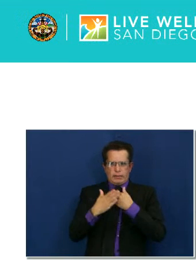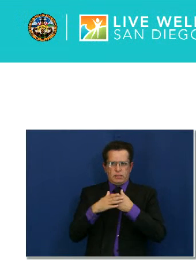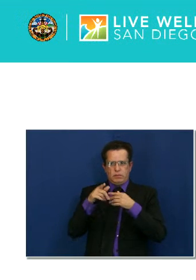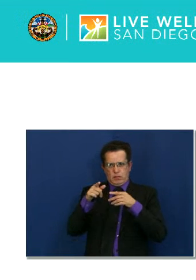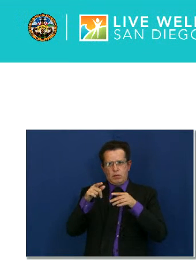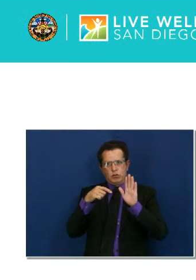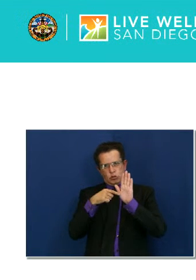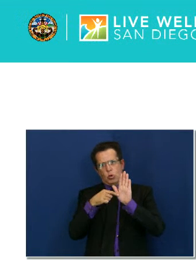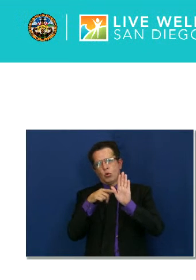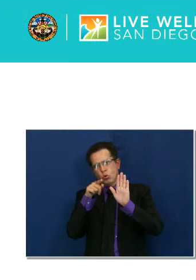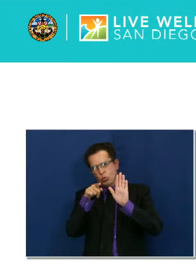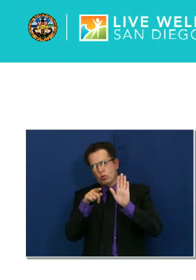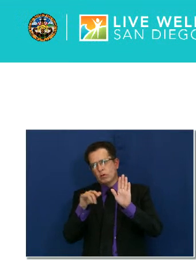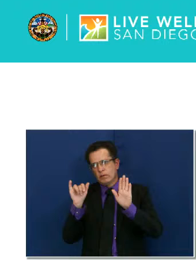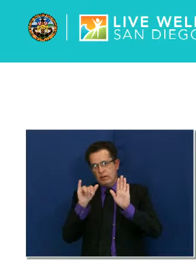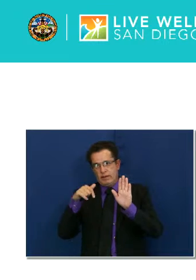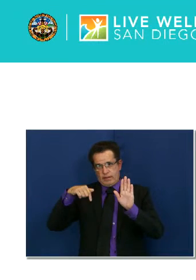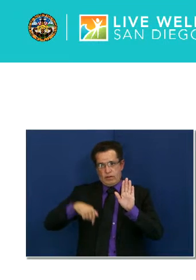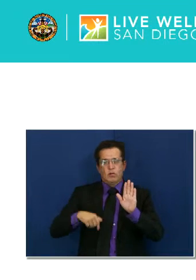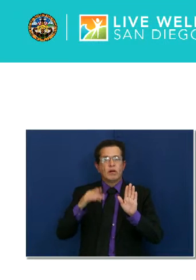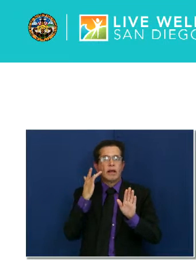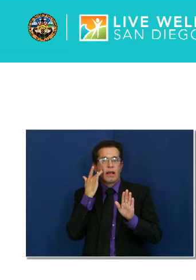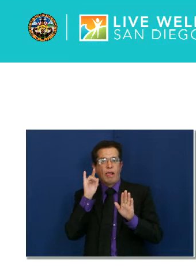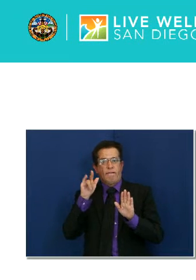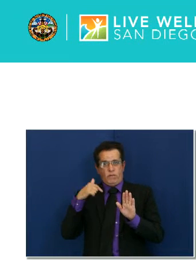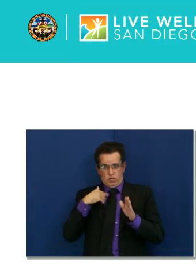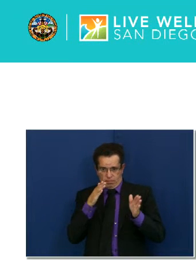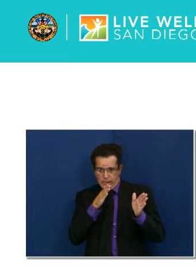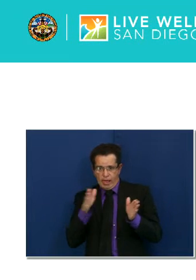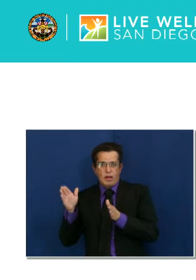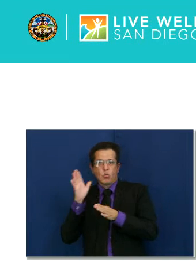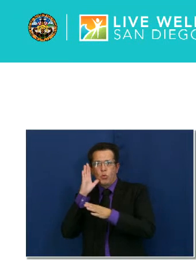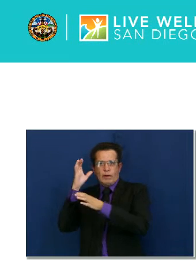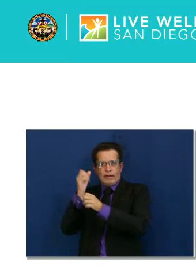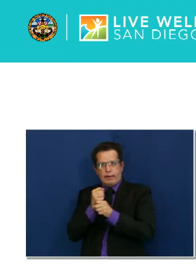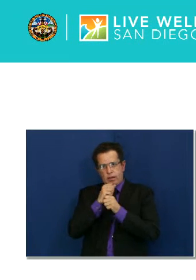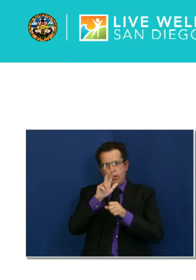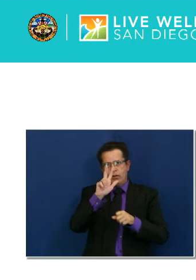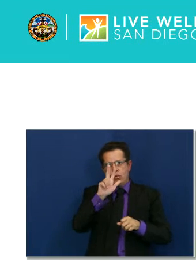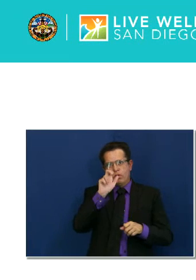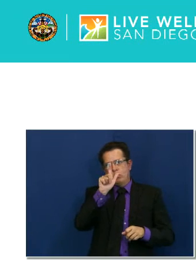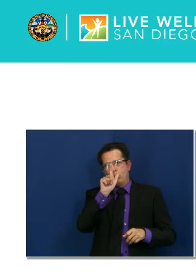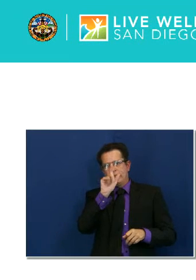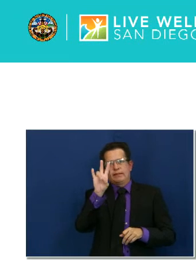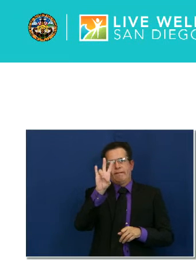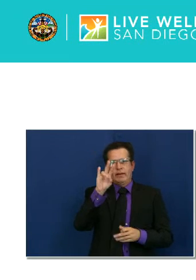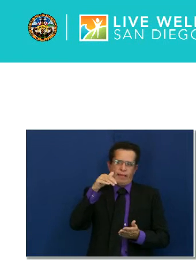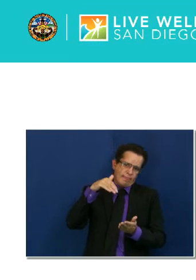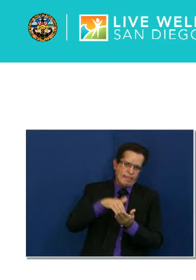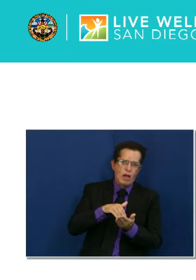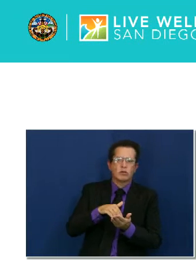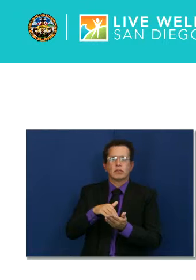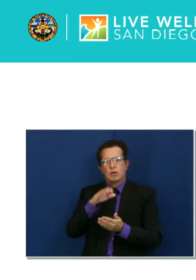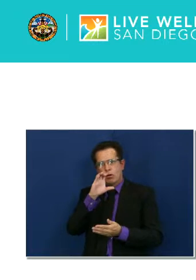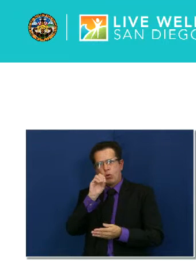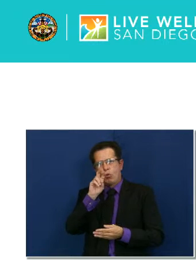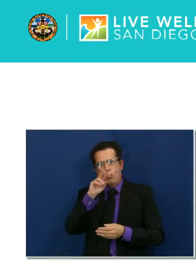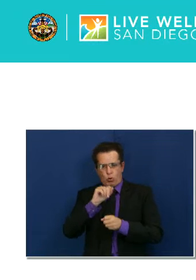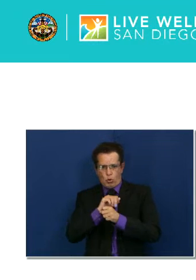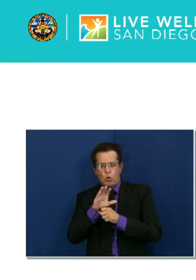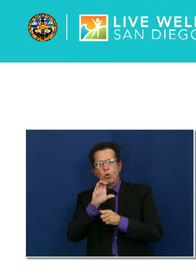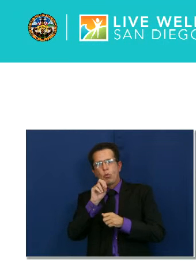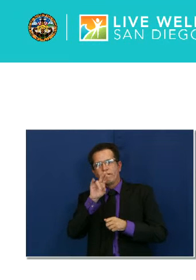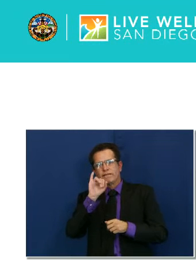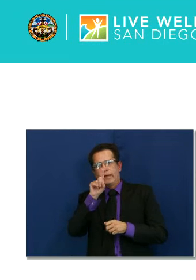state that California anticipates getting approximately 327,000 COVID-19 vaccine doses